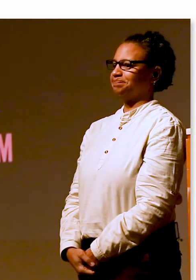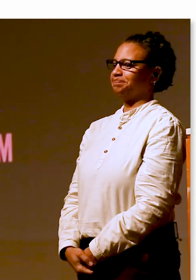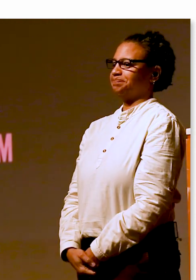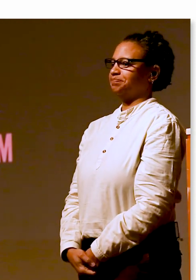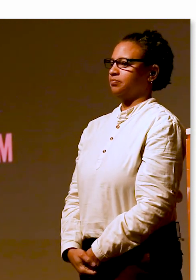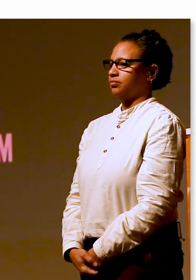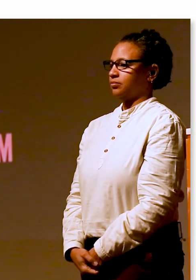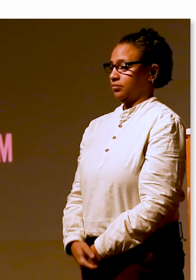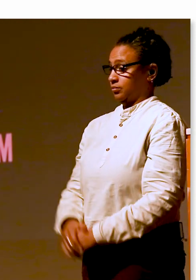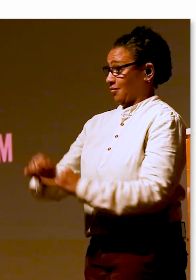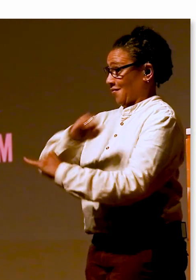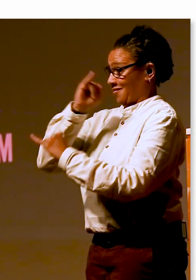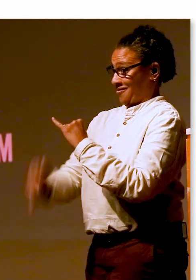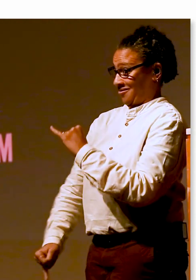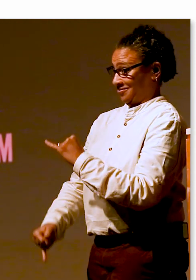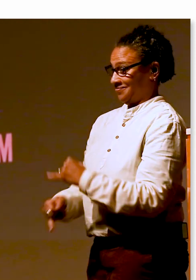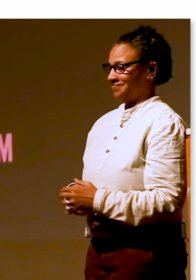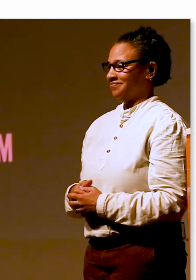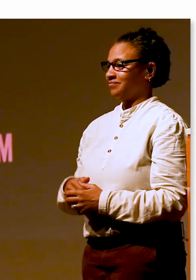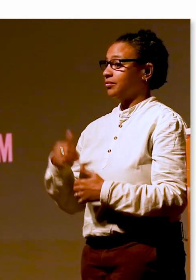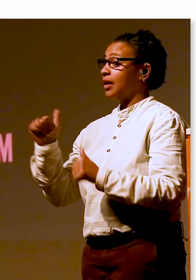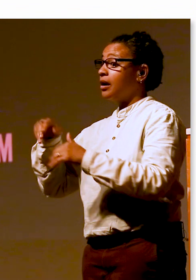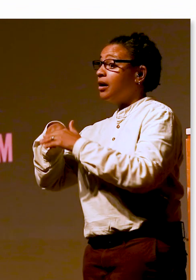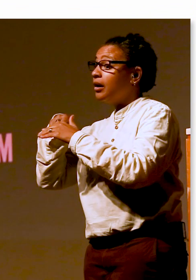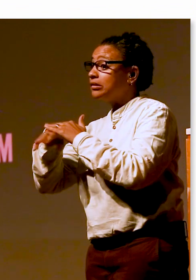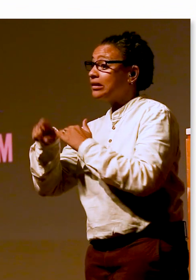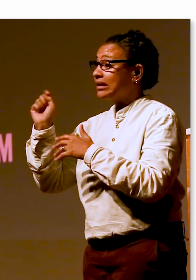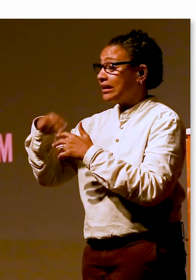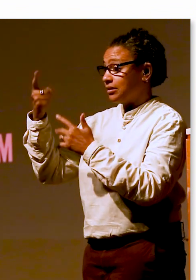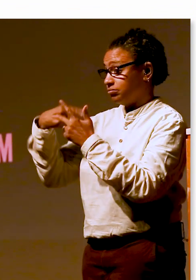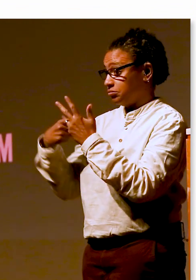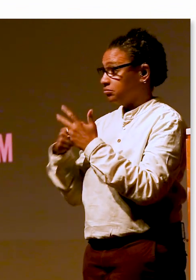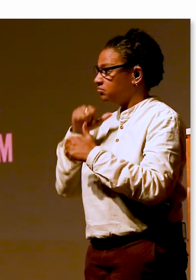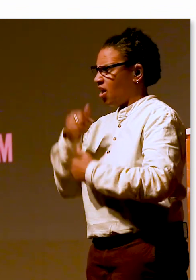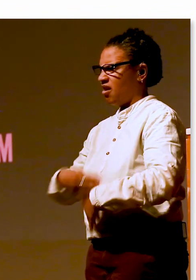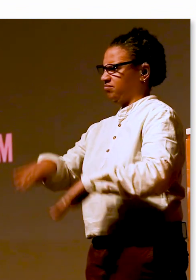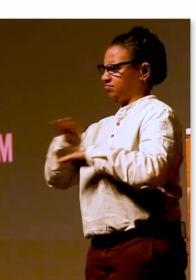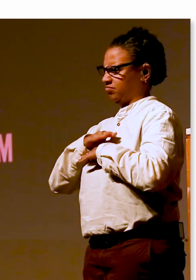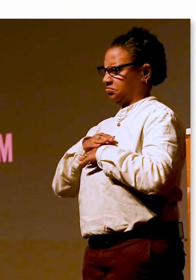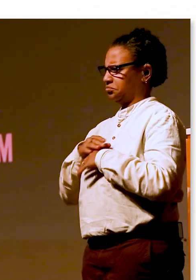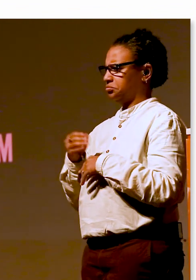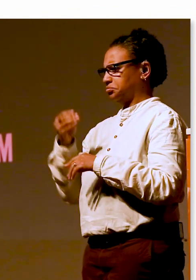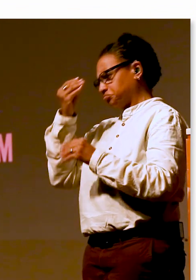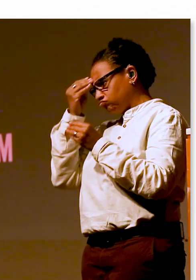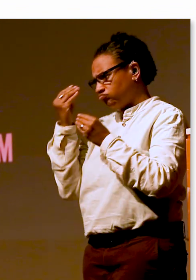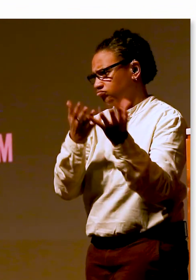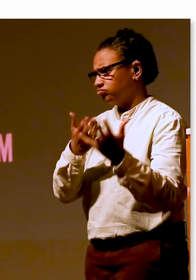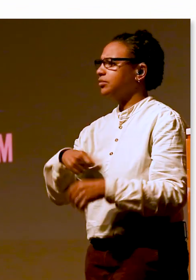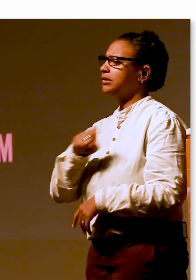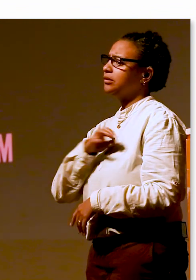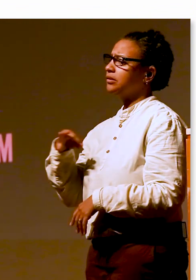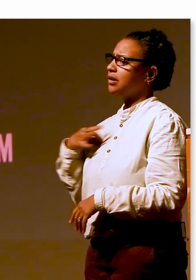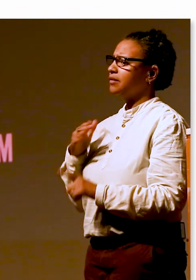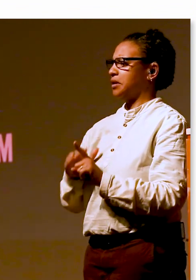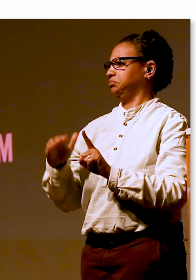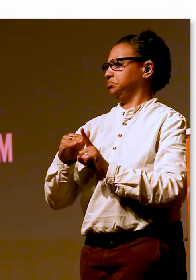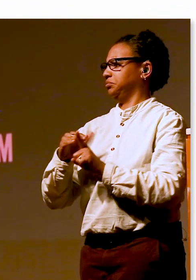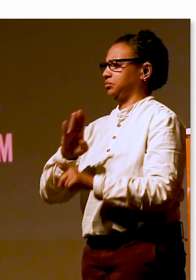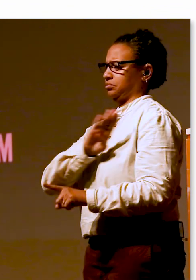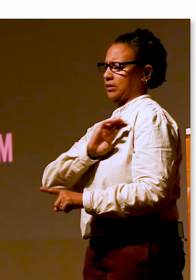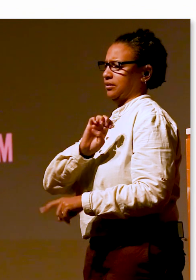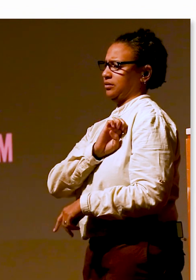And lastly, if you have any access needs that aren't being met, please let staff know or come meet our head of accessibility, Becky Emmert, who